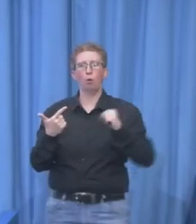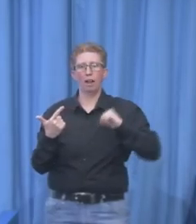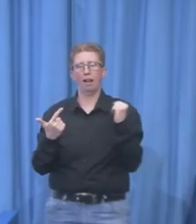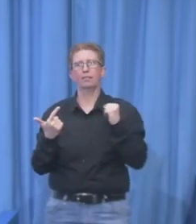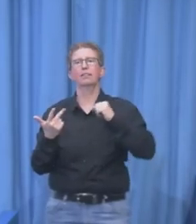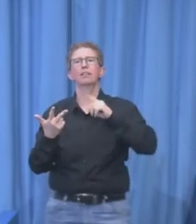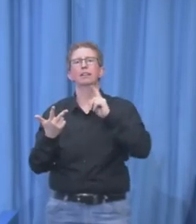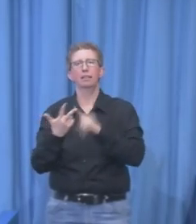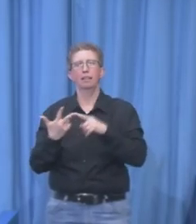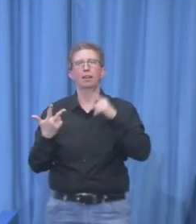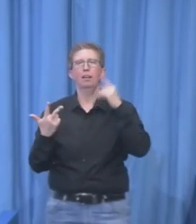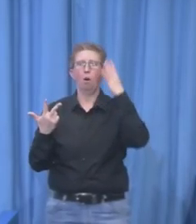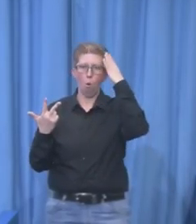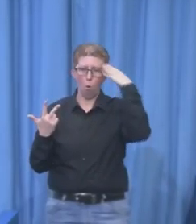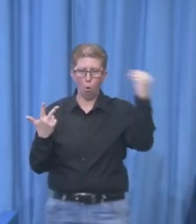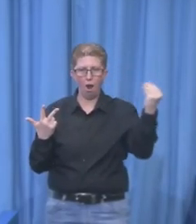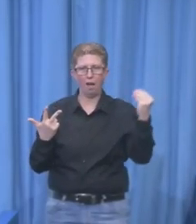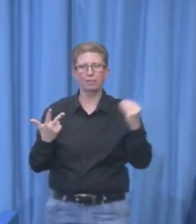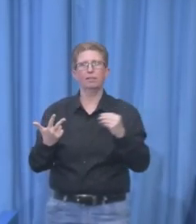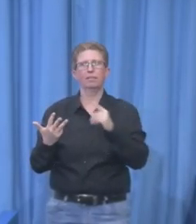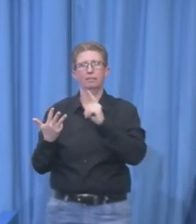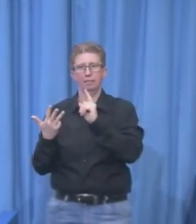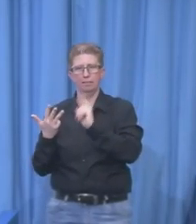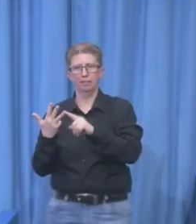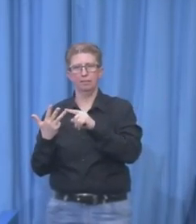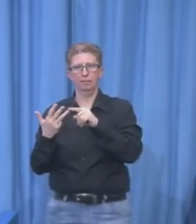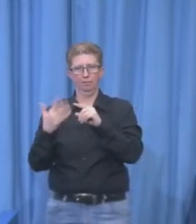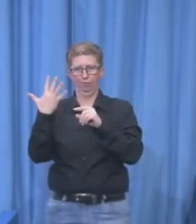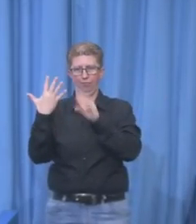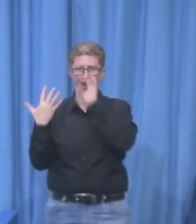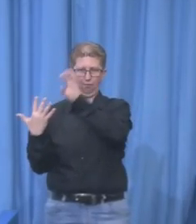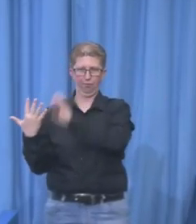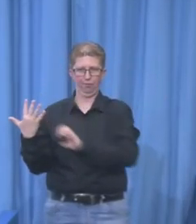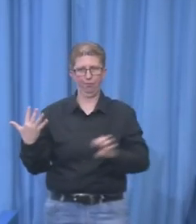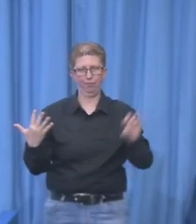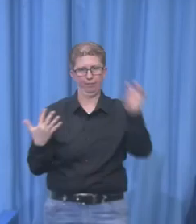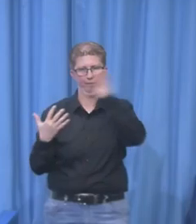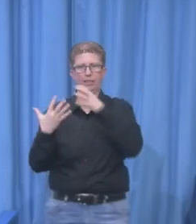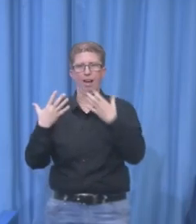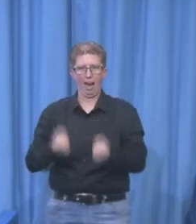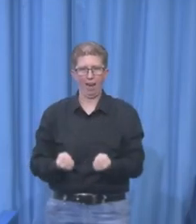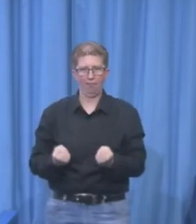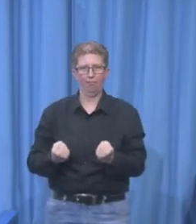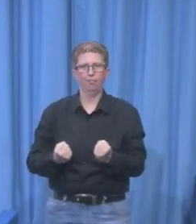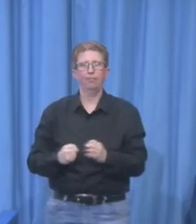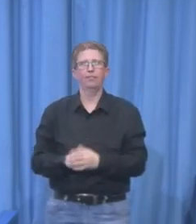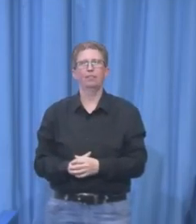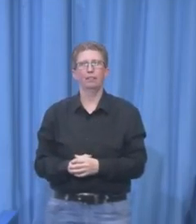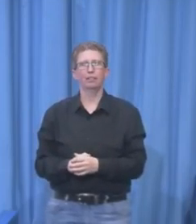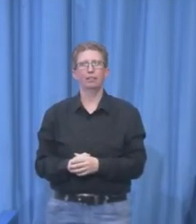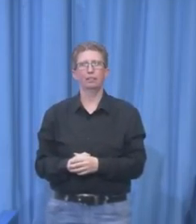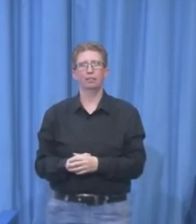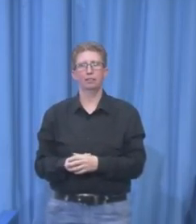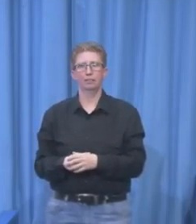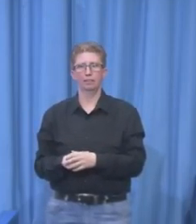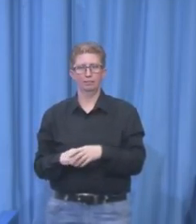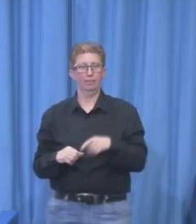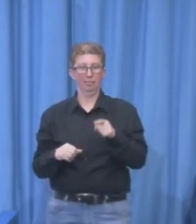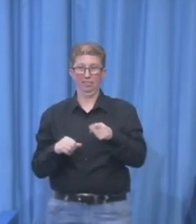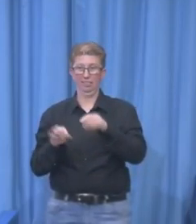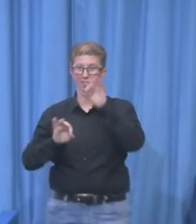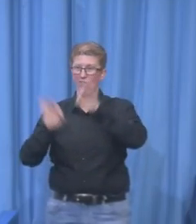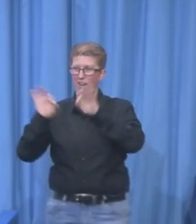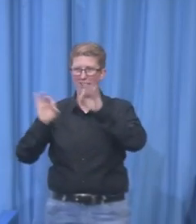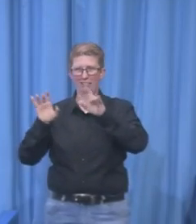Our programs are required to put data into a database. We track that data. We make sure that the data stacks